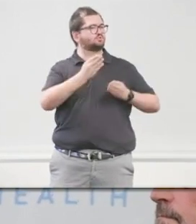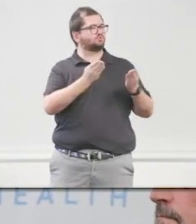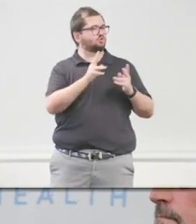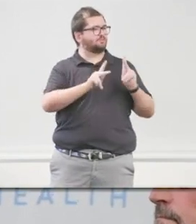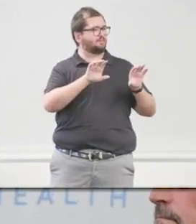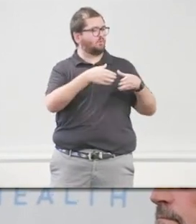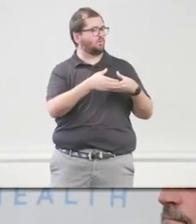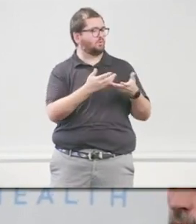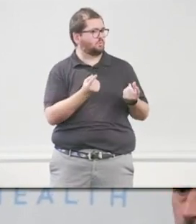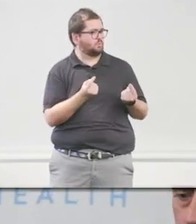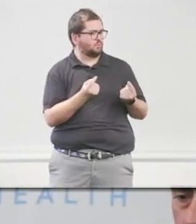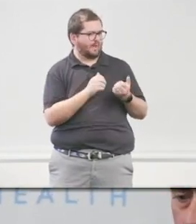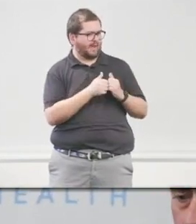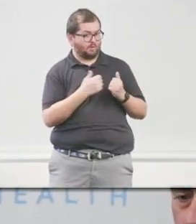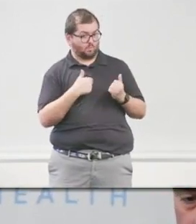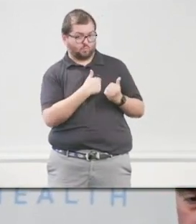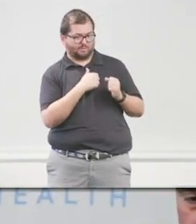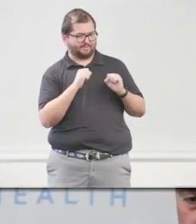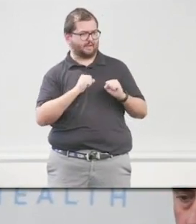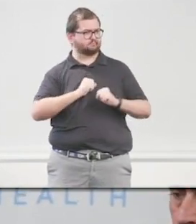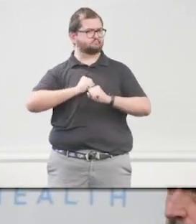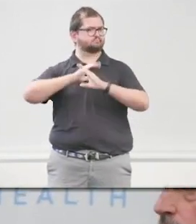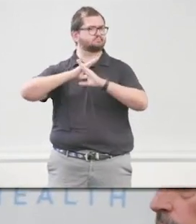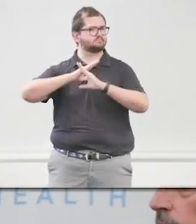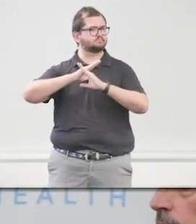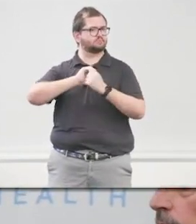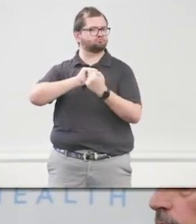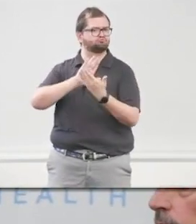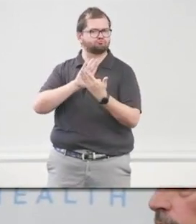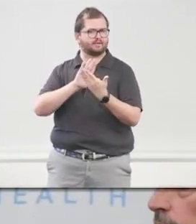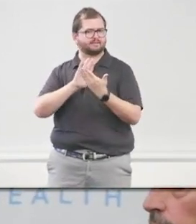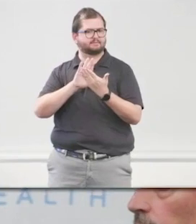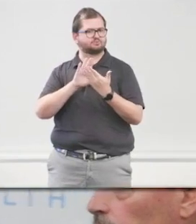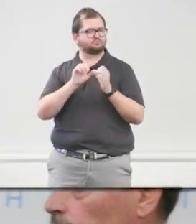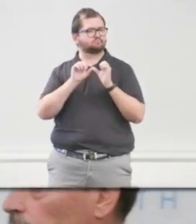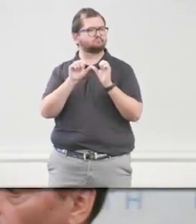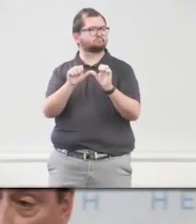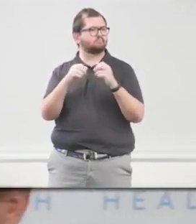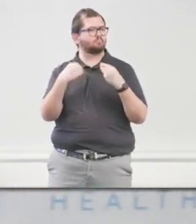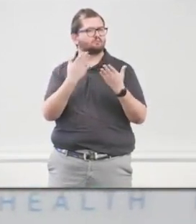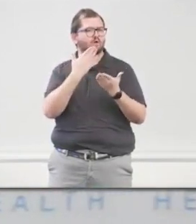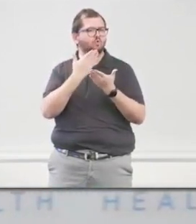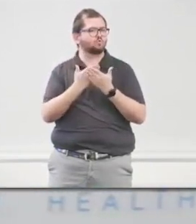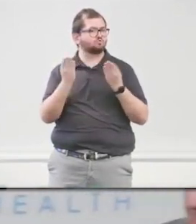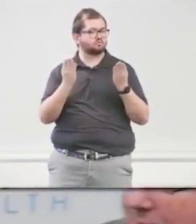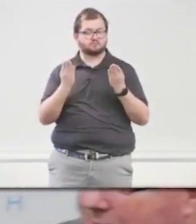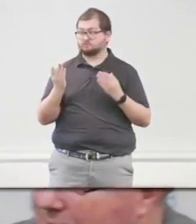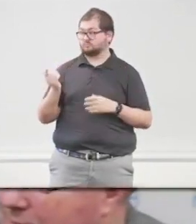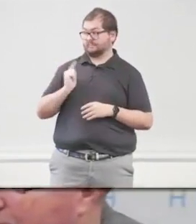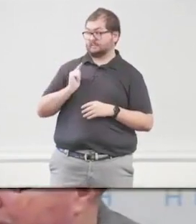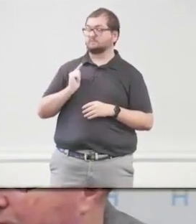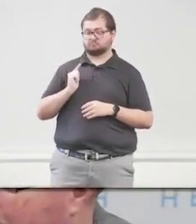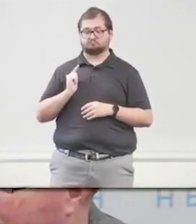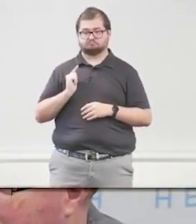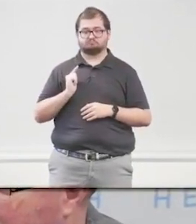we as organizations proactively address some of these risks to ensure that we can continue to provide those critical services? Is that to me? Yeah, absolutely.